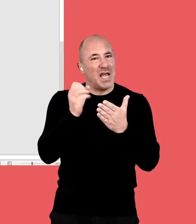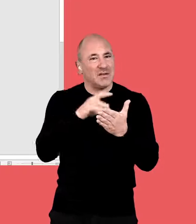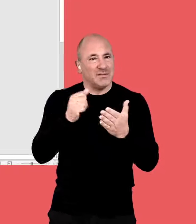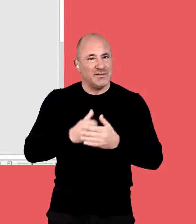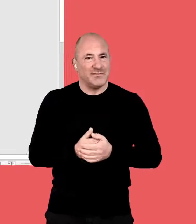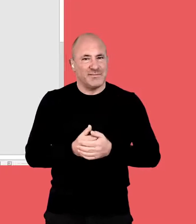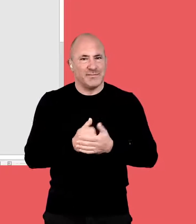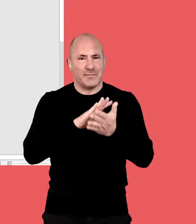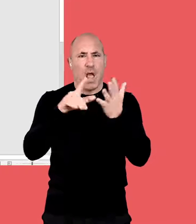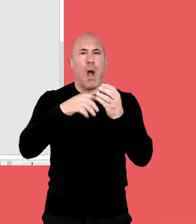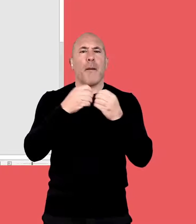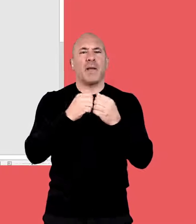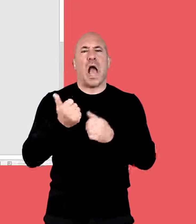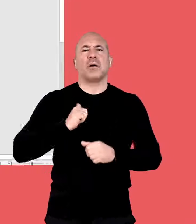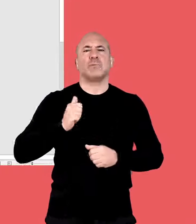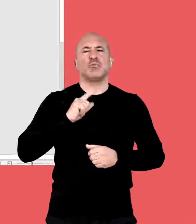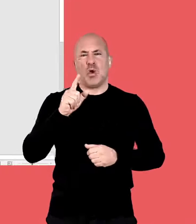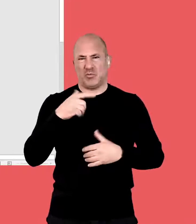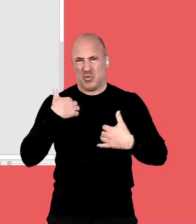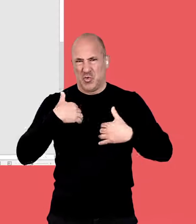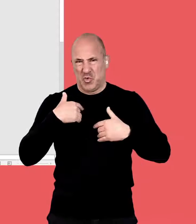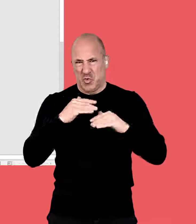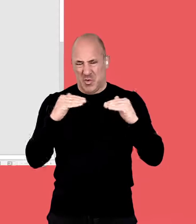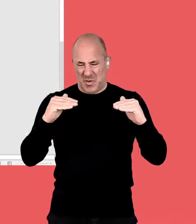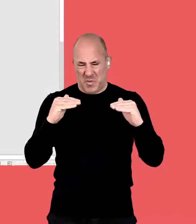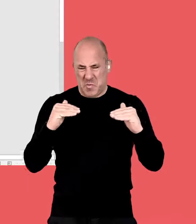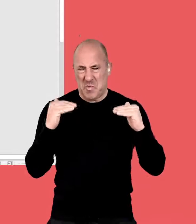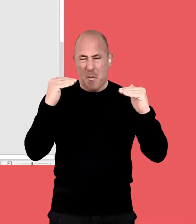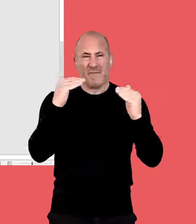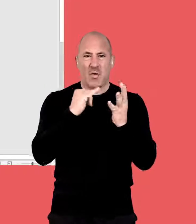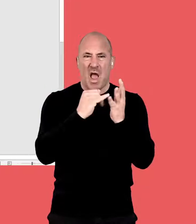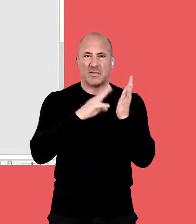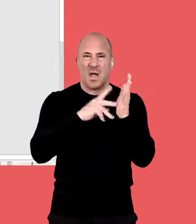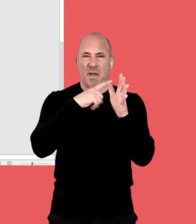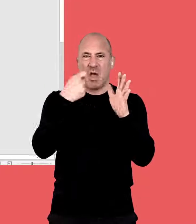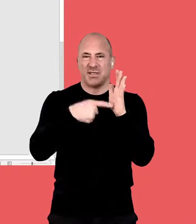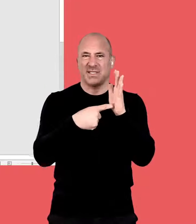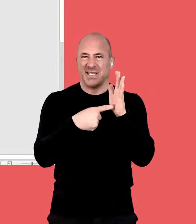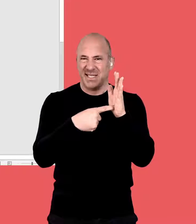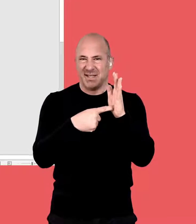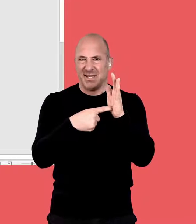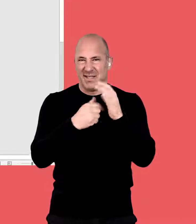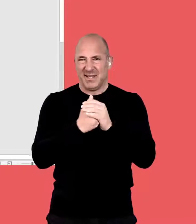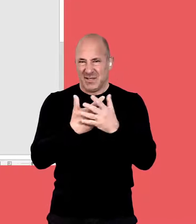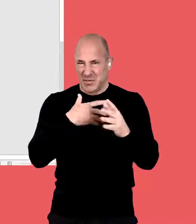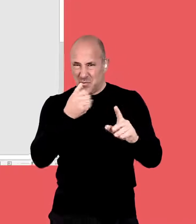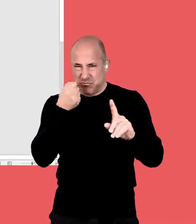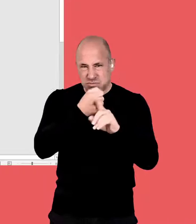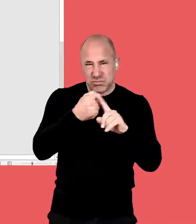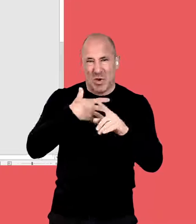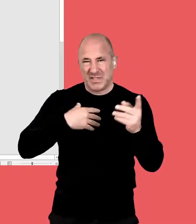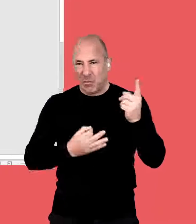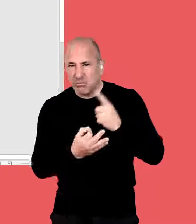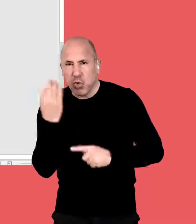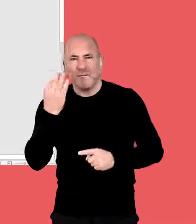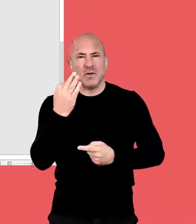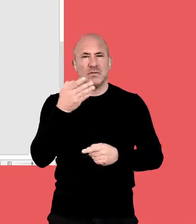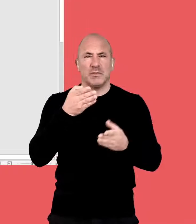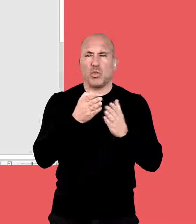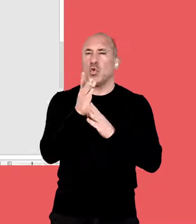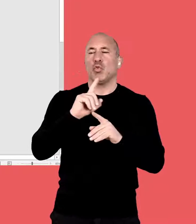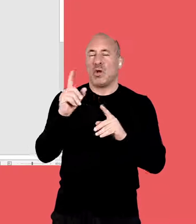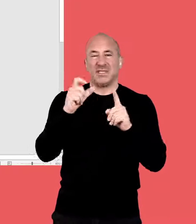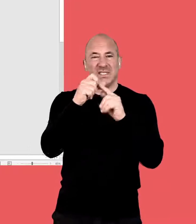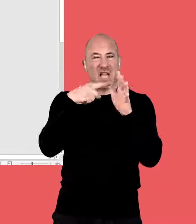Hubs are expected to set ambitious SMART objectives, which strive for improvement, are based on